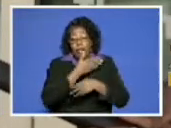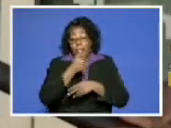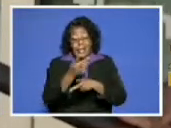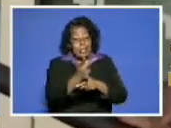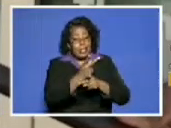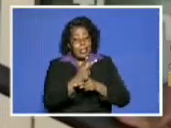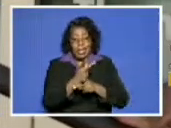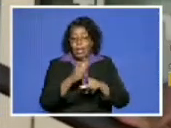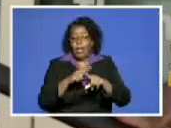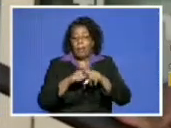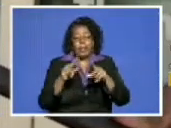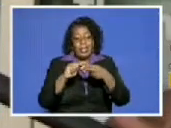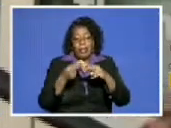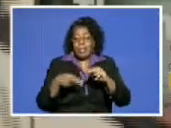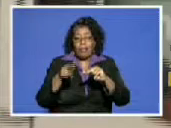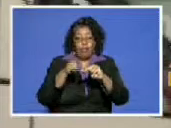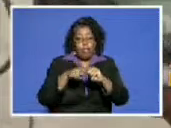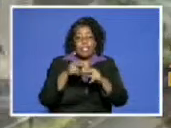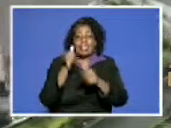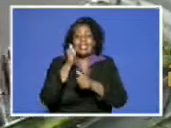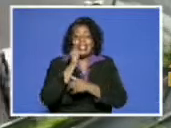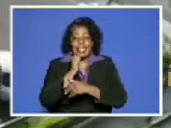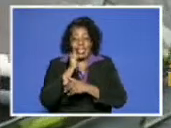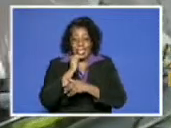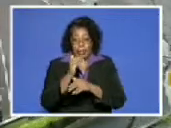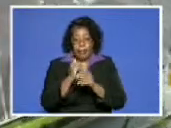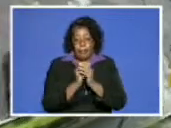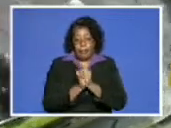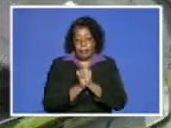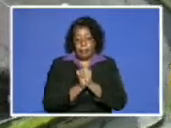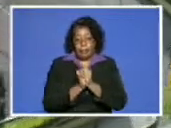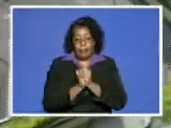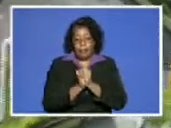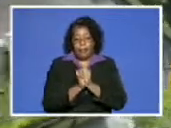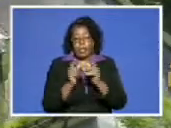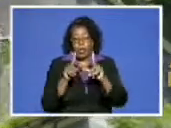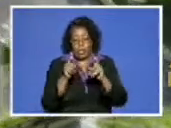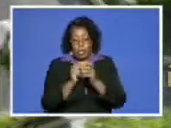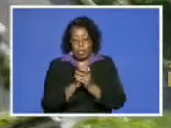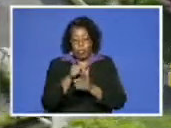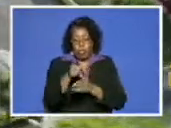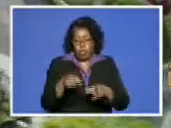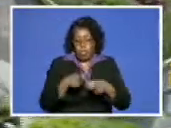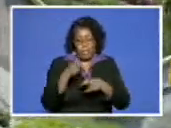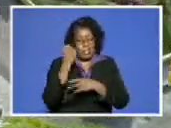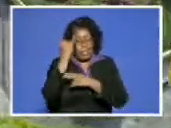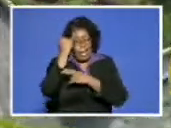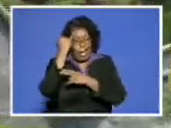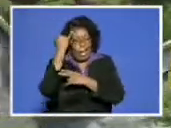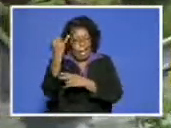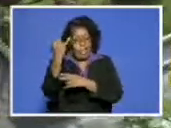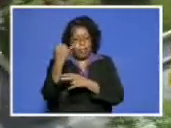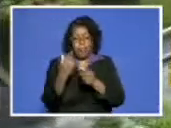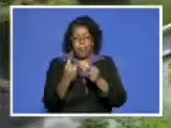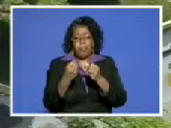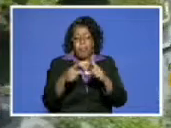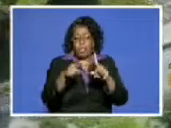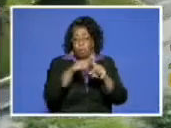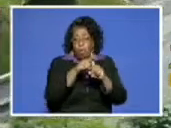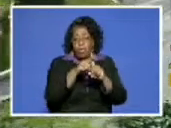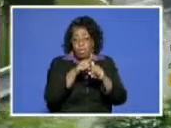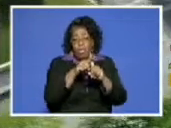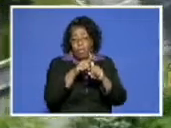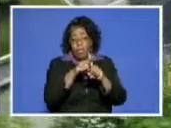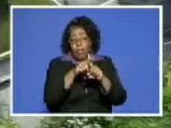the numbers are increasing every day. Go ahead. Ms. Fernanda, if you can just give us an idea of how many positive patients we have here